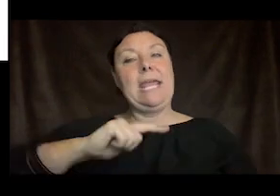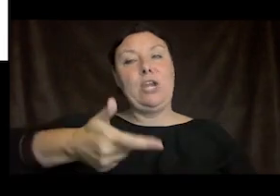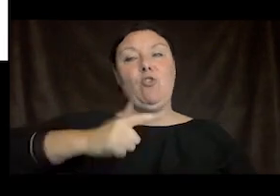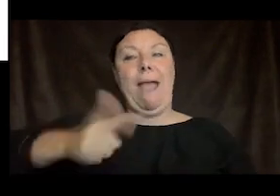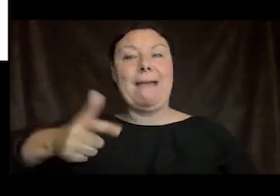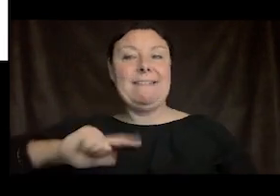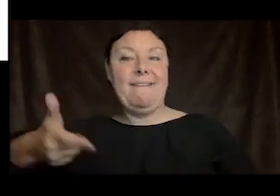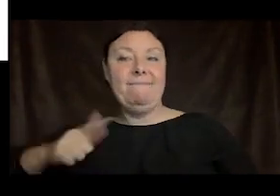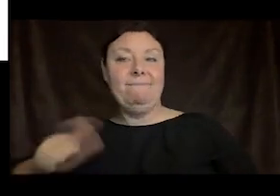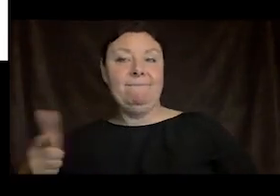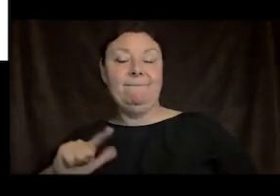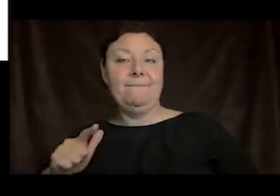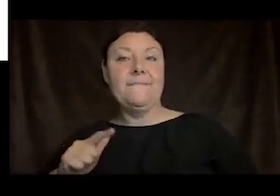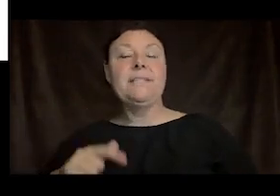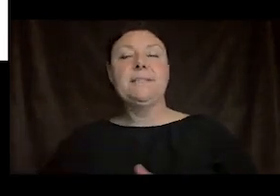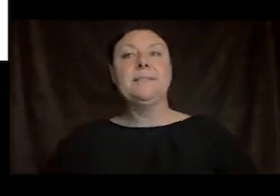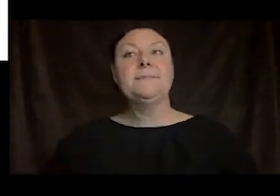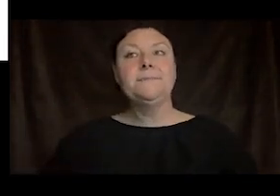interactive